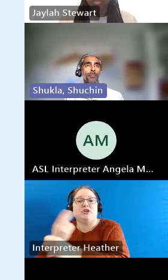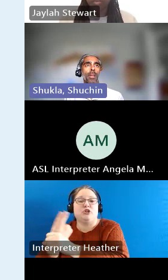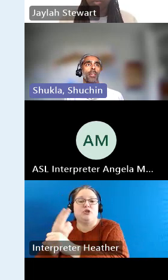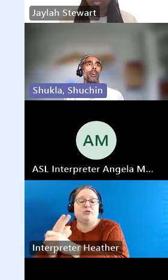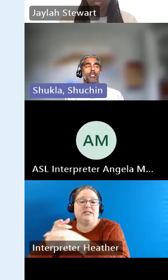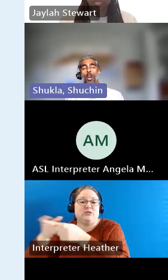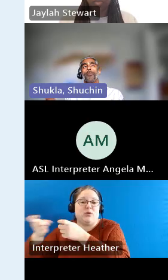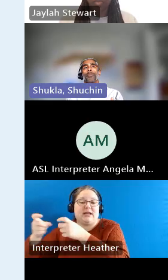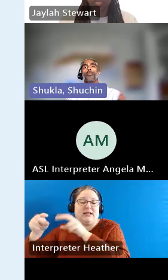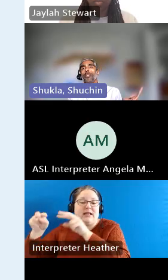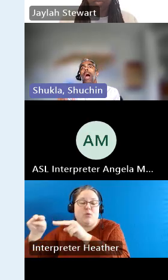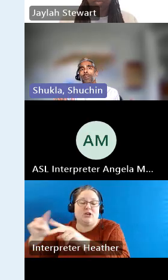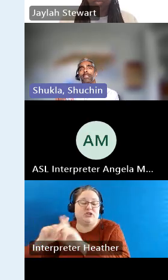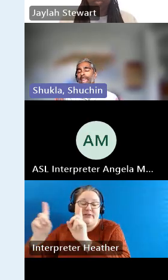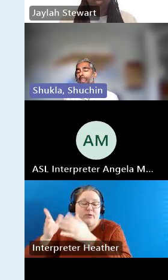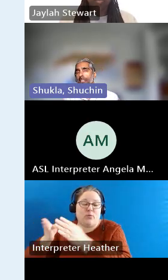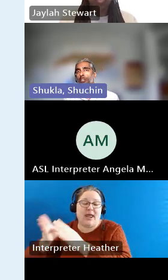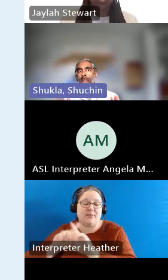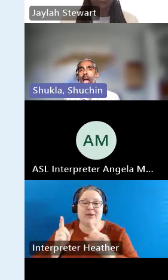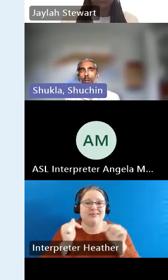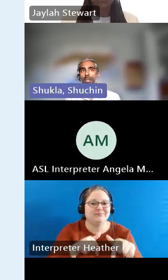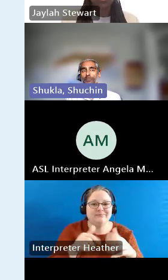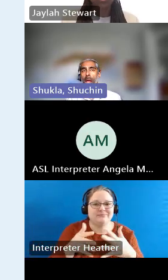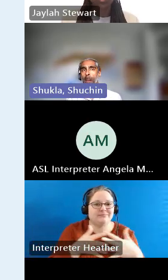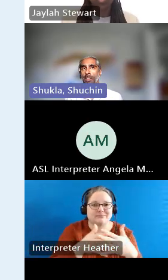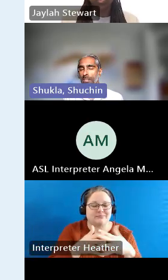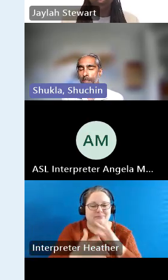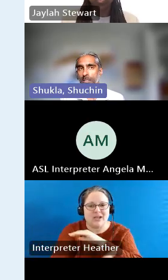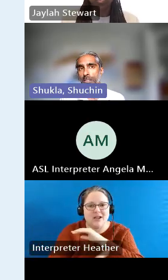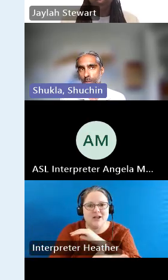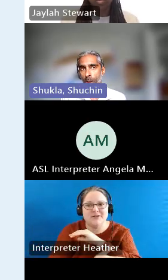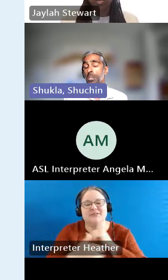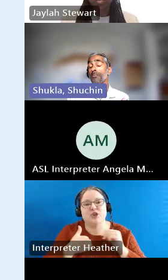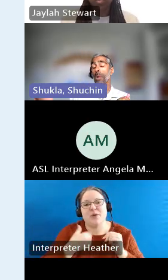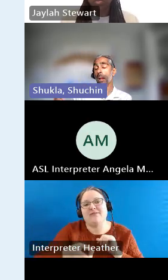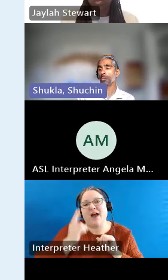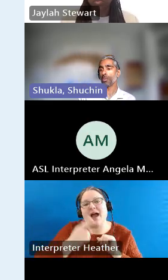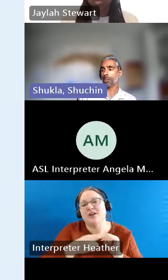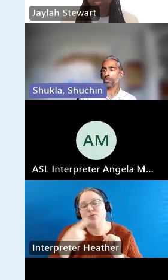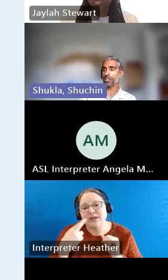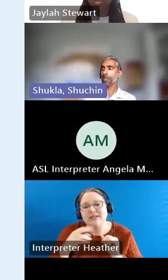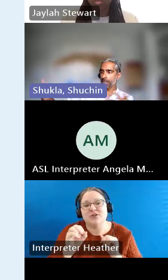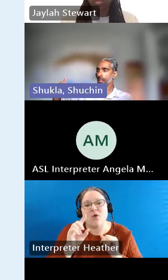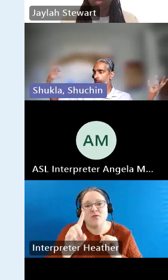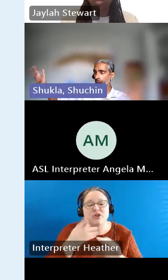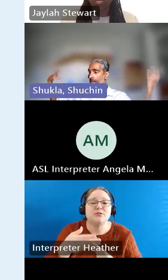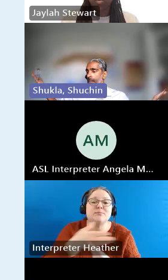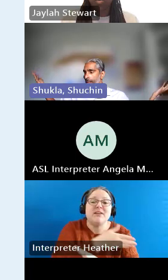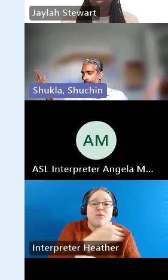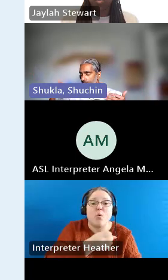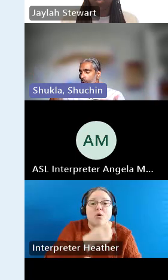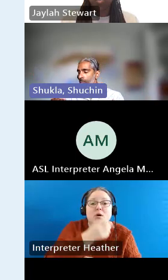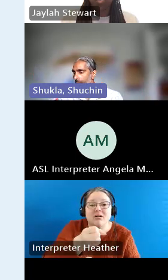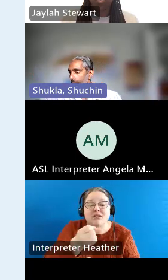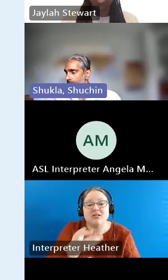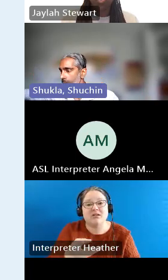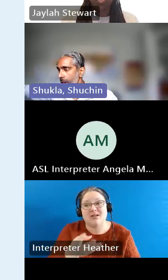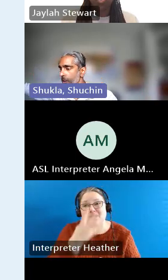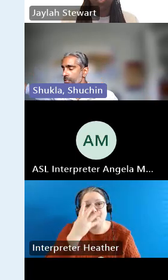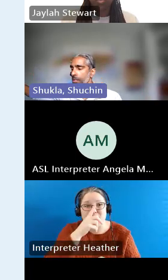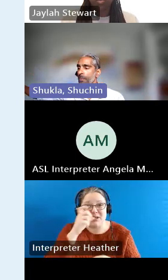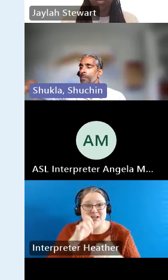regulated differently. But so I would say, yes, you're at higher risk probably of substance use and overdose prior to incarceration because that's sort